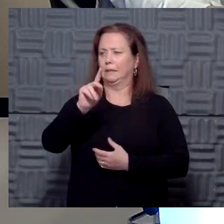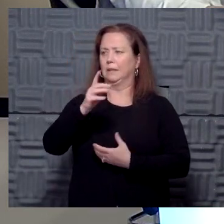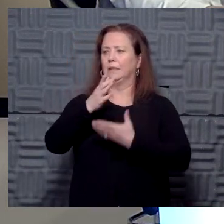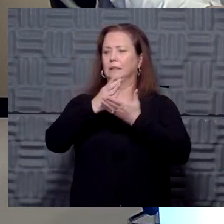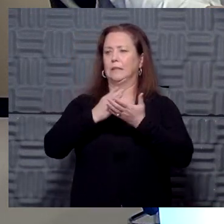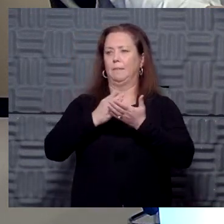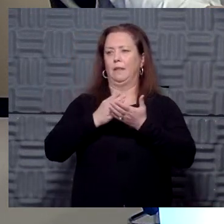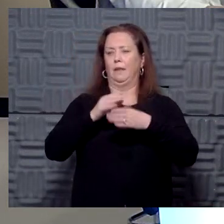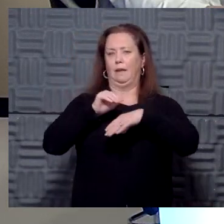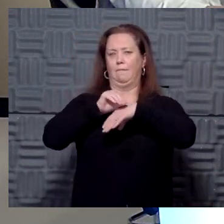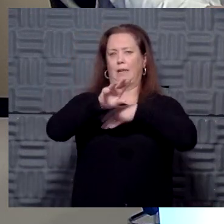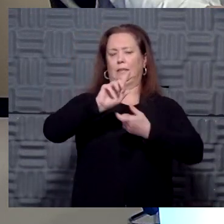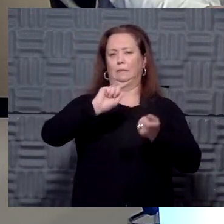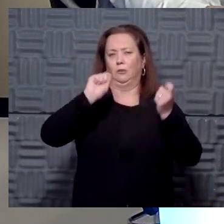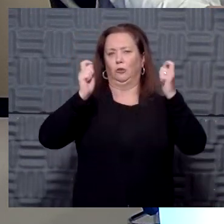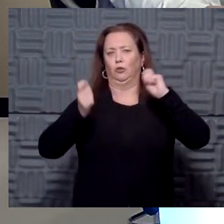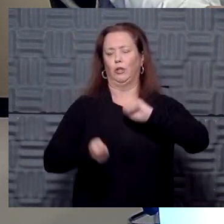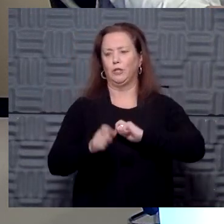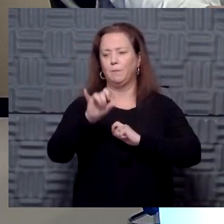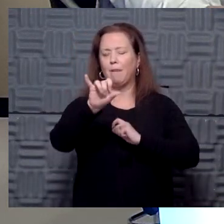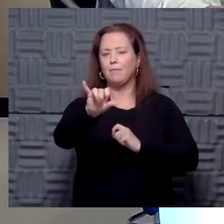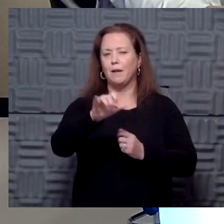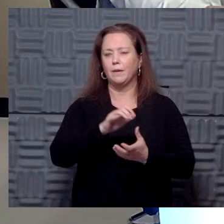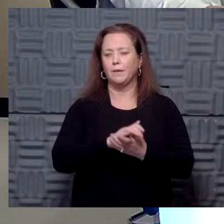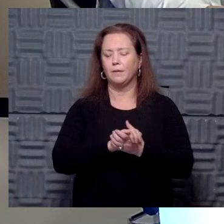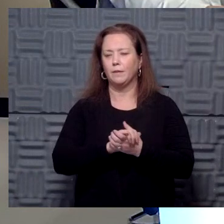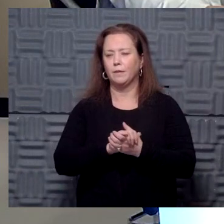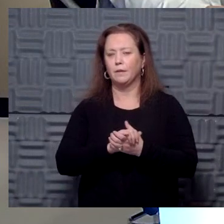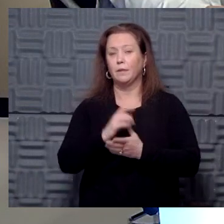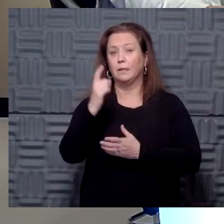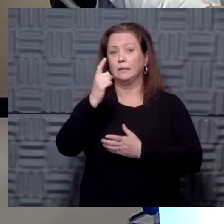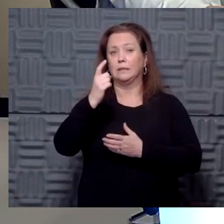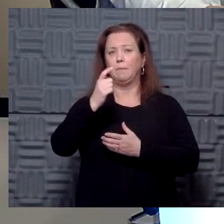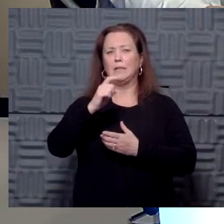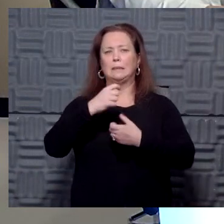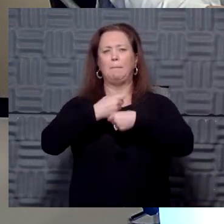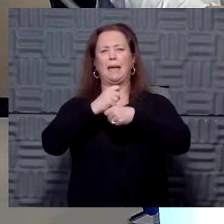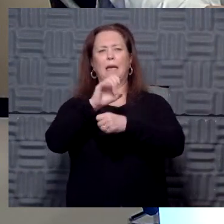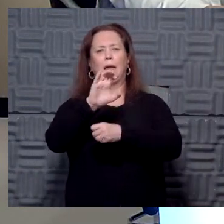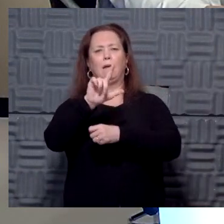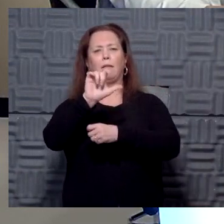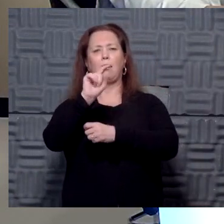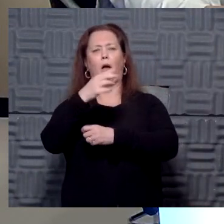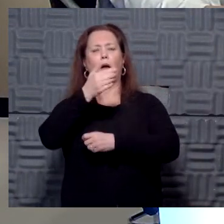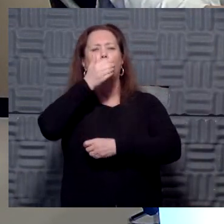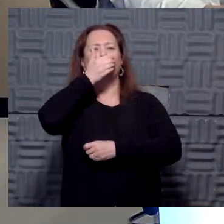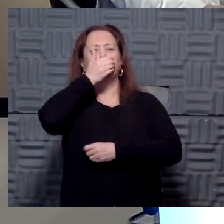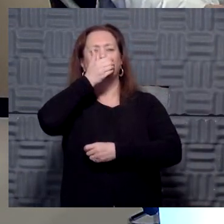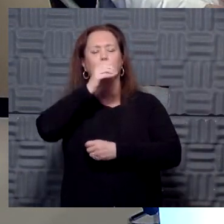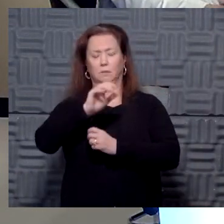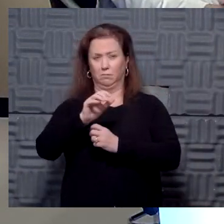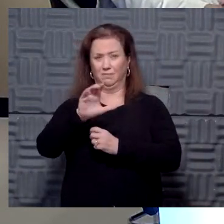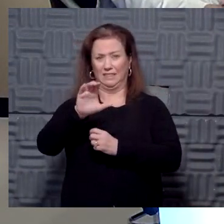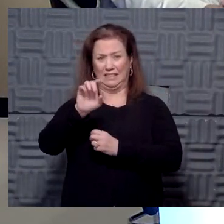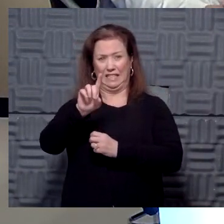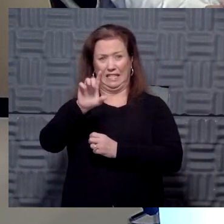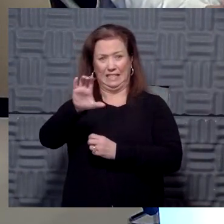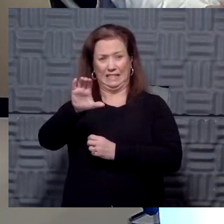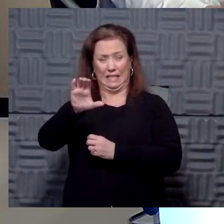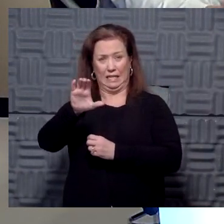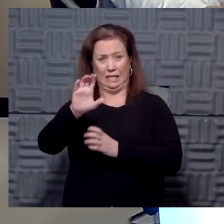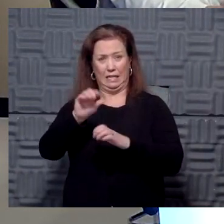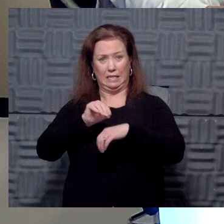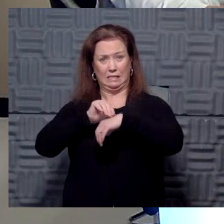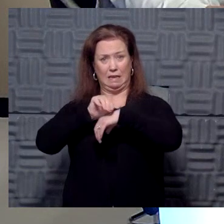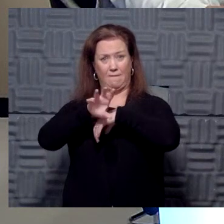evolving with that. If someone is making a cloth mask, because it's possible the CDC is going to advise people